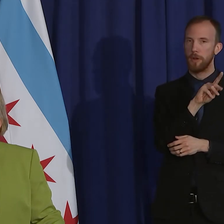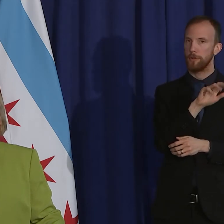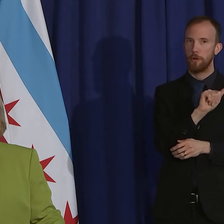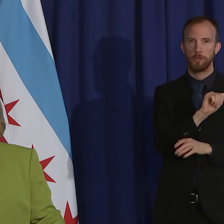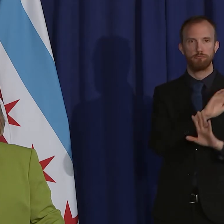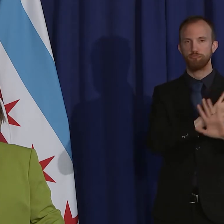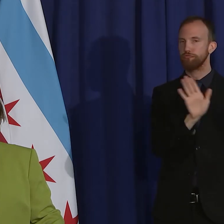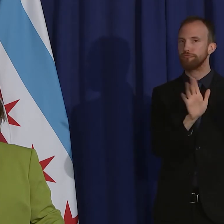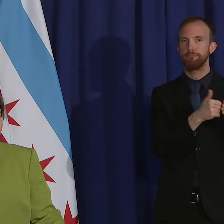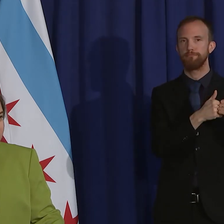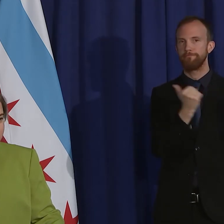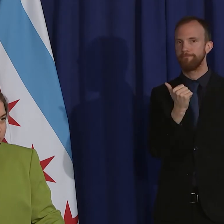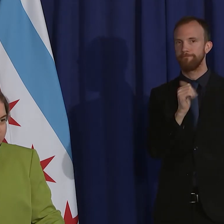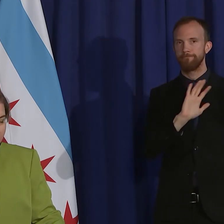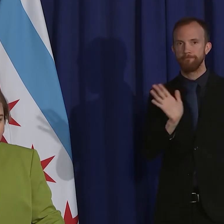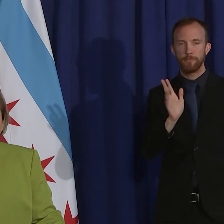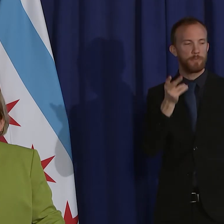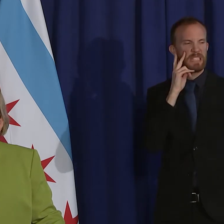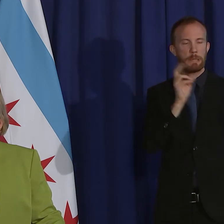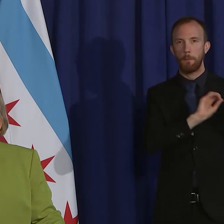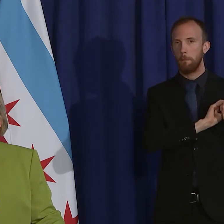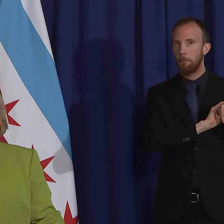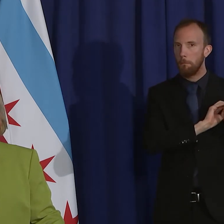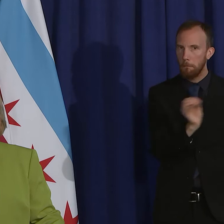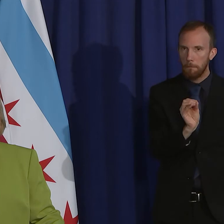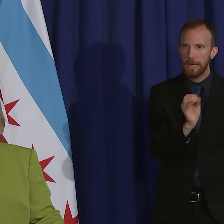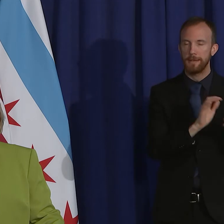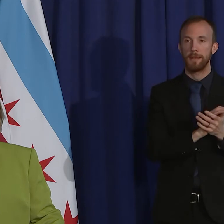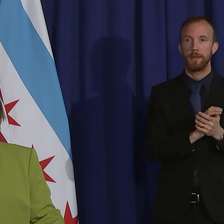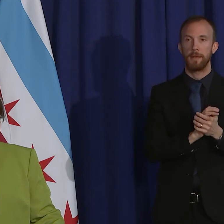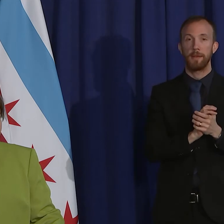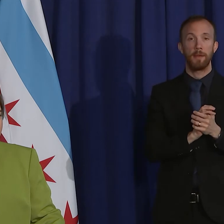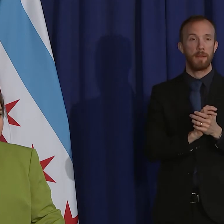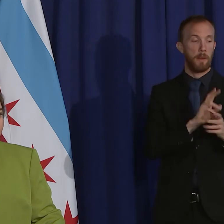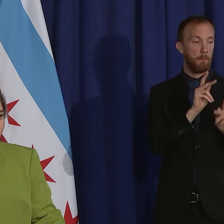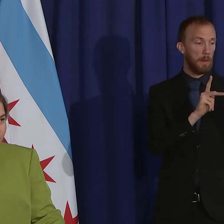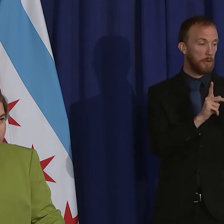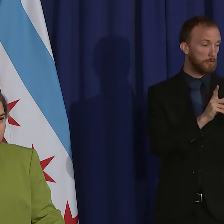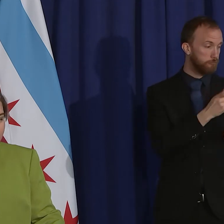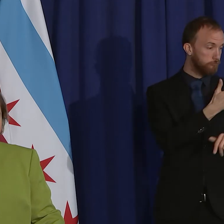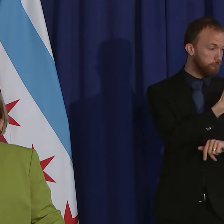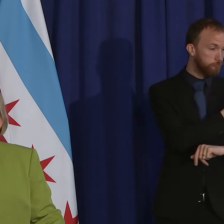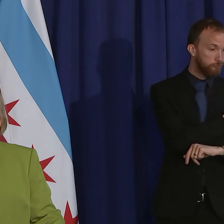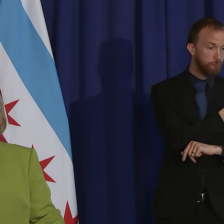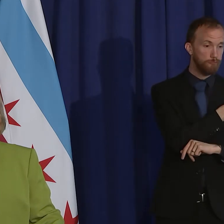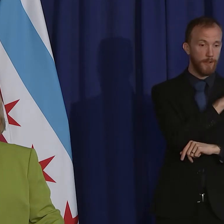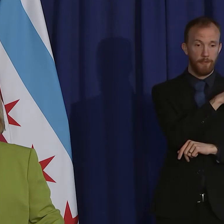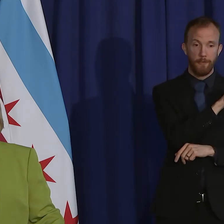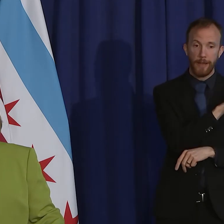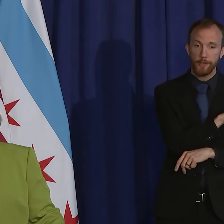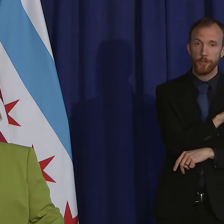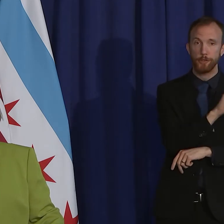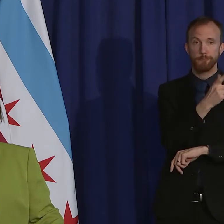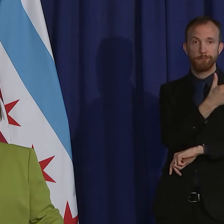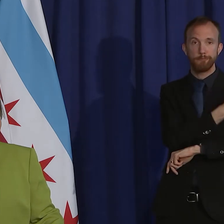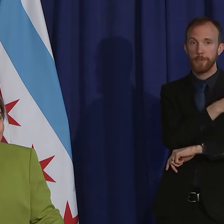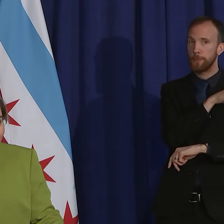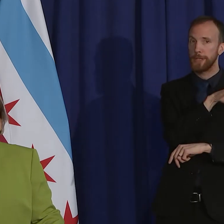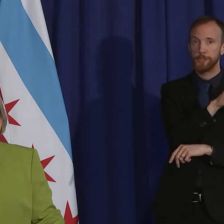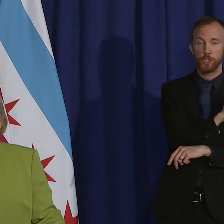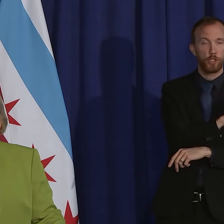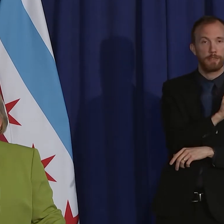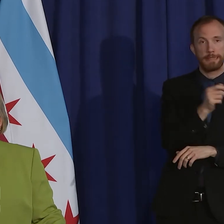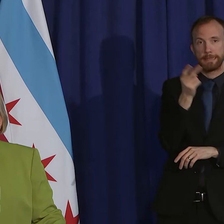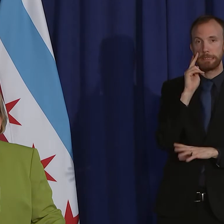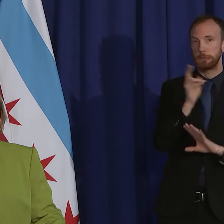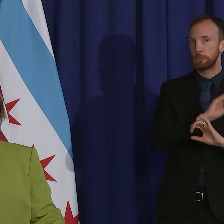There's been no link with these blood clots in people who have received Pfizer or Moderna, despite about 180